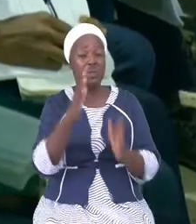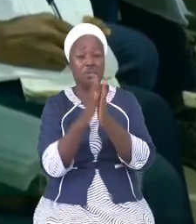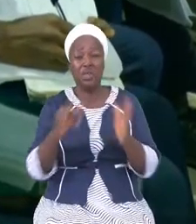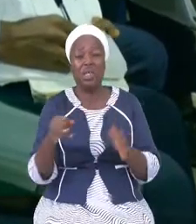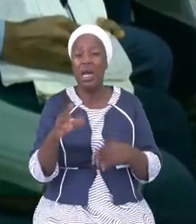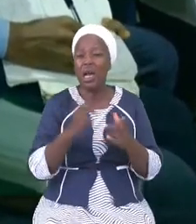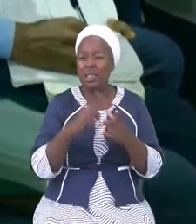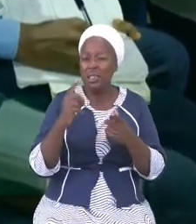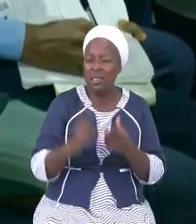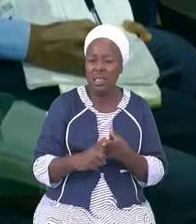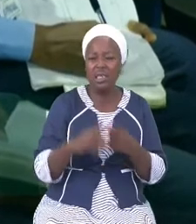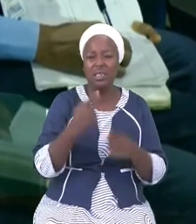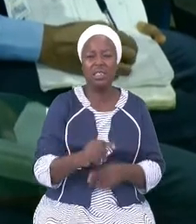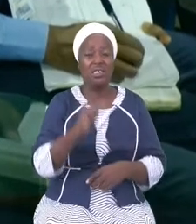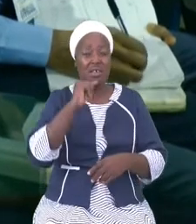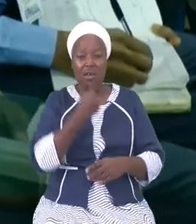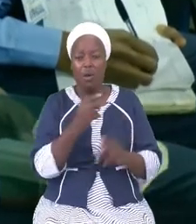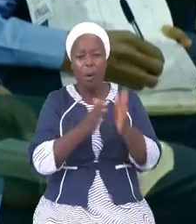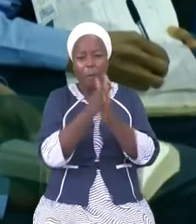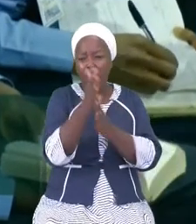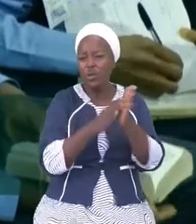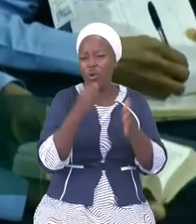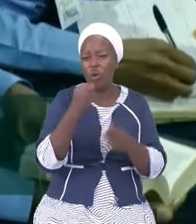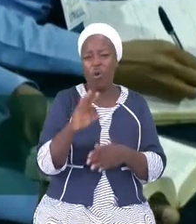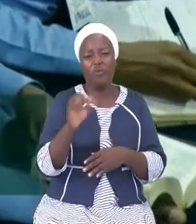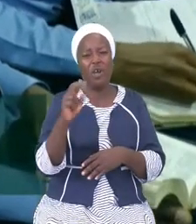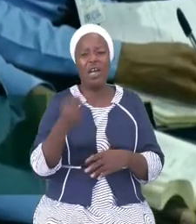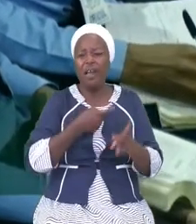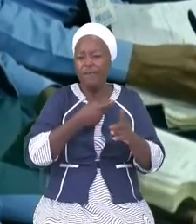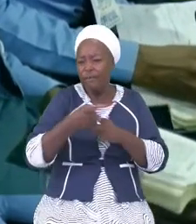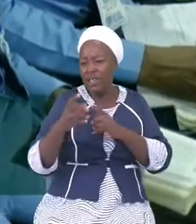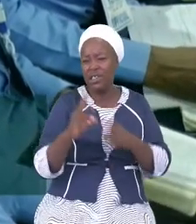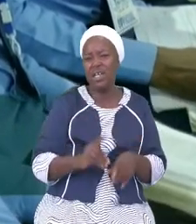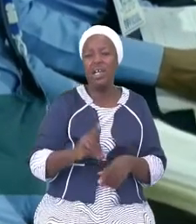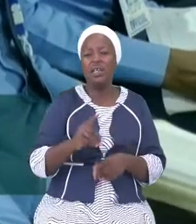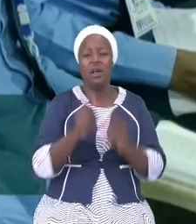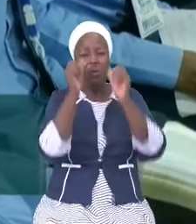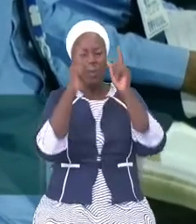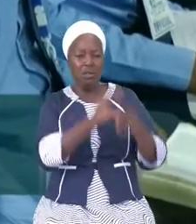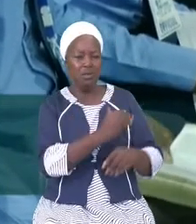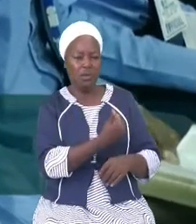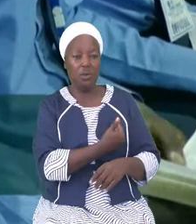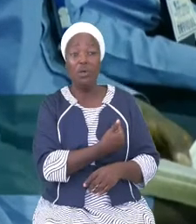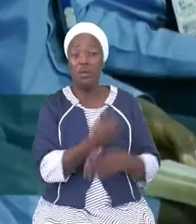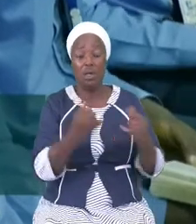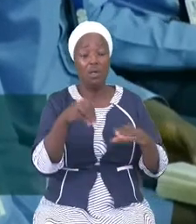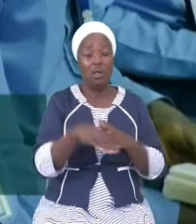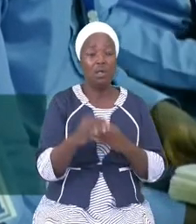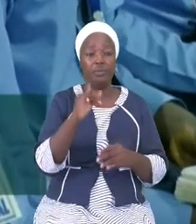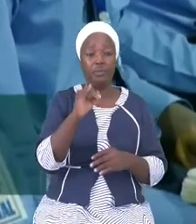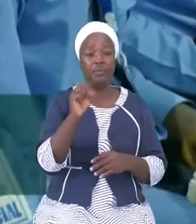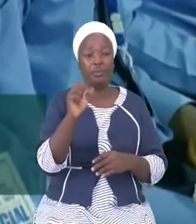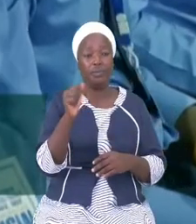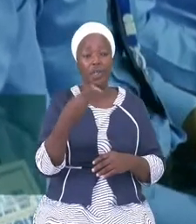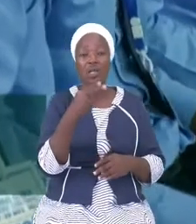The earnest passion of an afflicted, awakened soul. Look at Isaiah